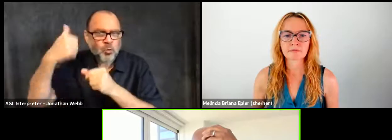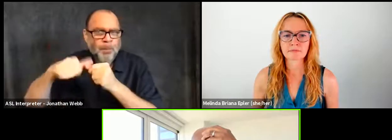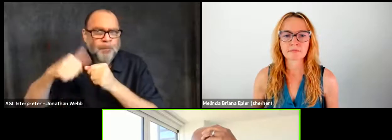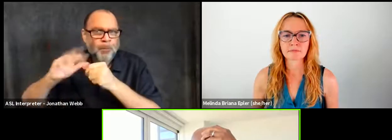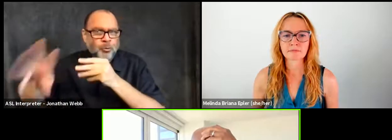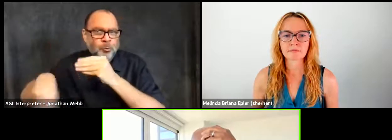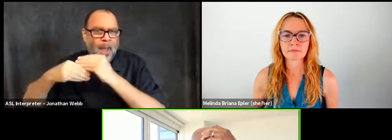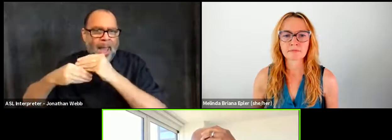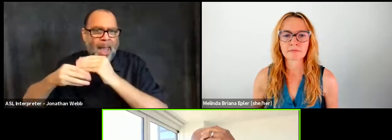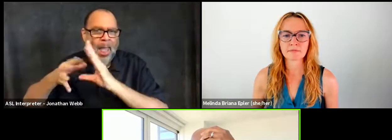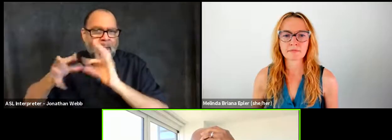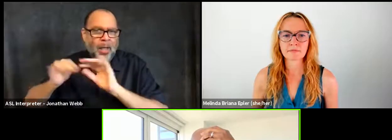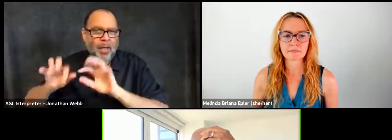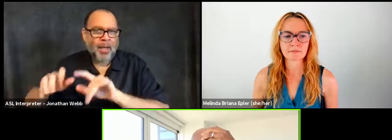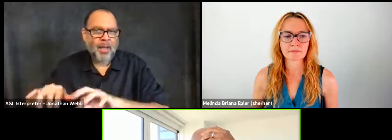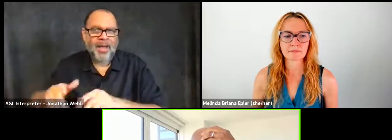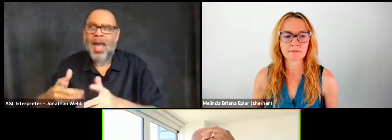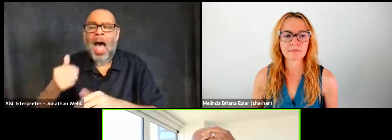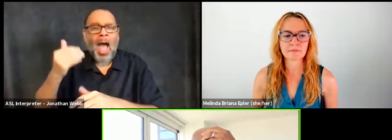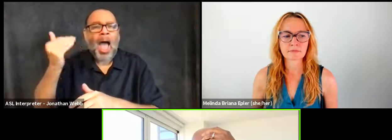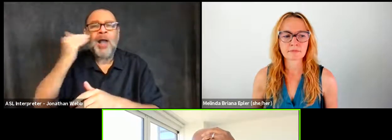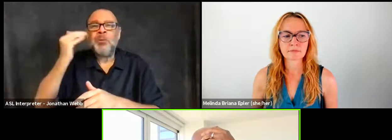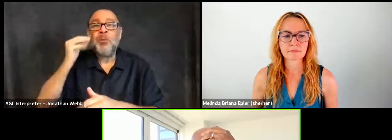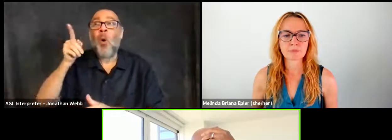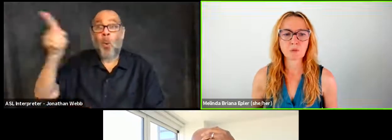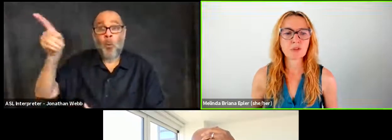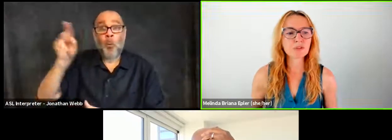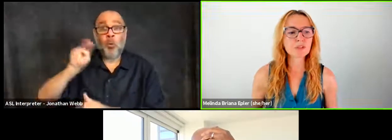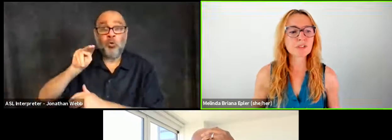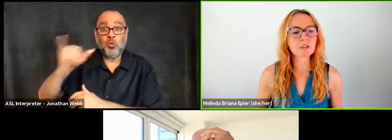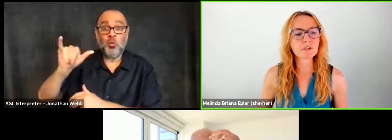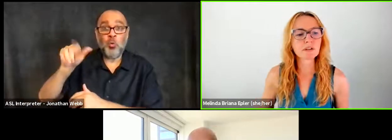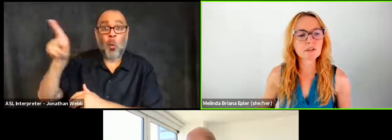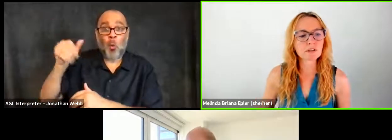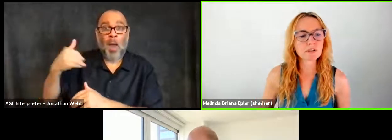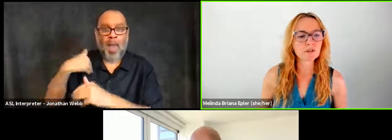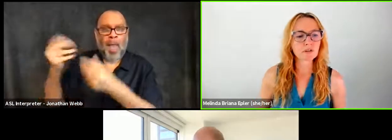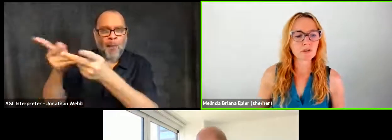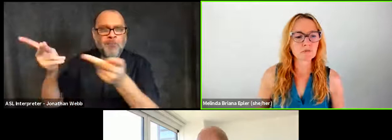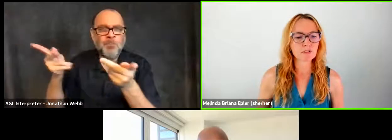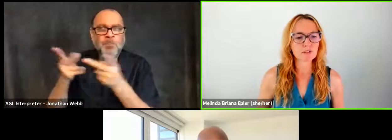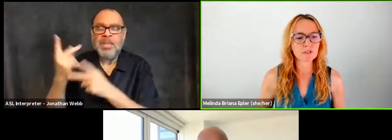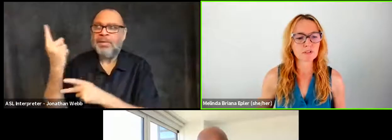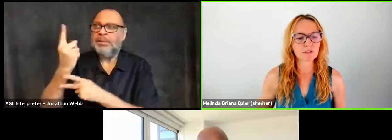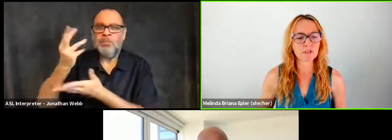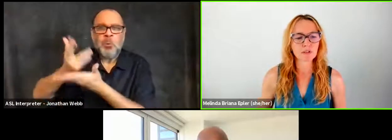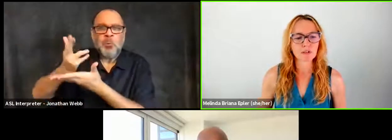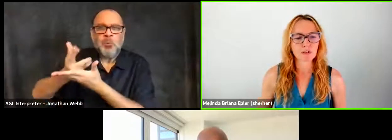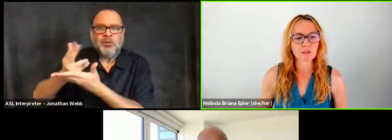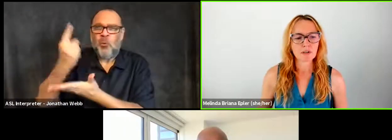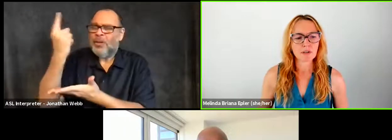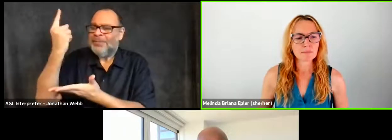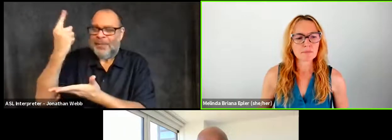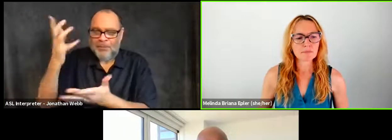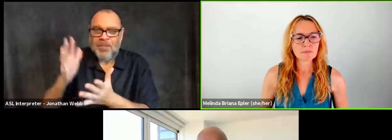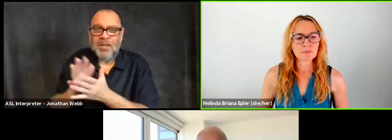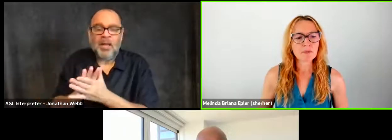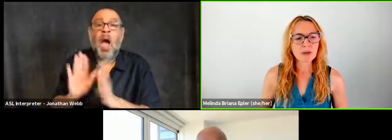I can find it. 1 second. While you're looking, I'll answer the other question, which is